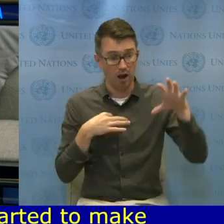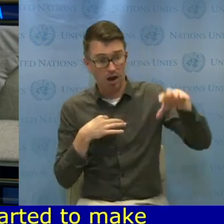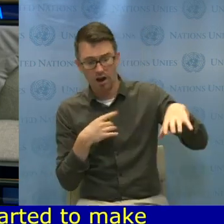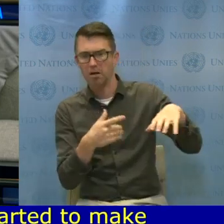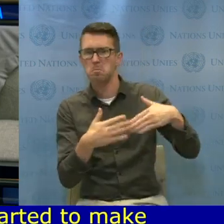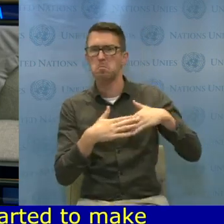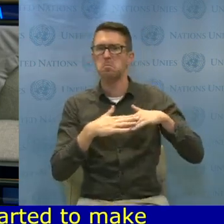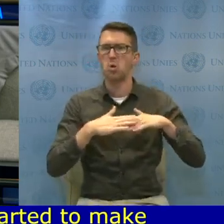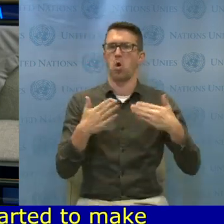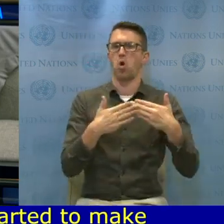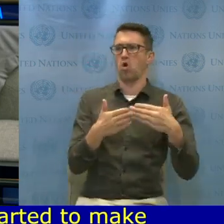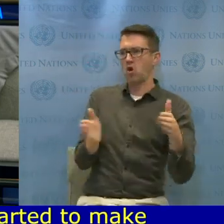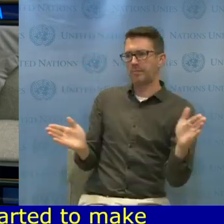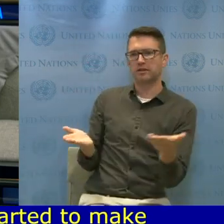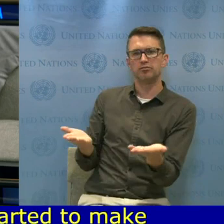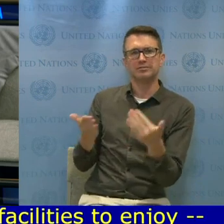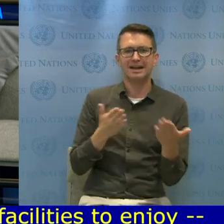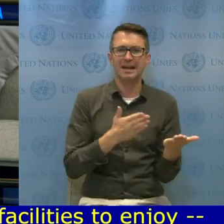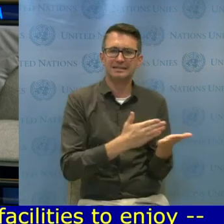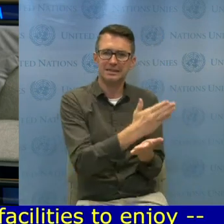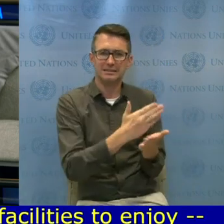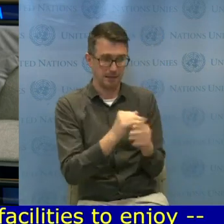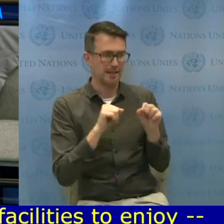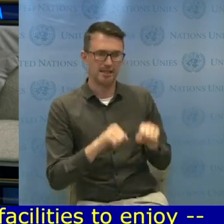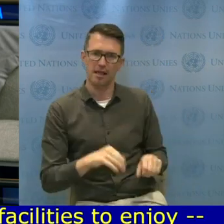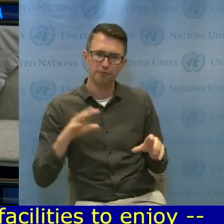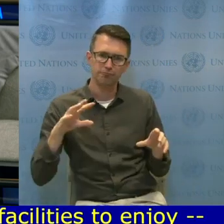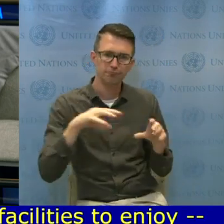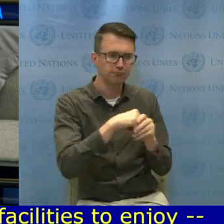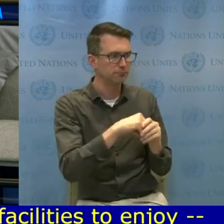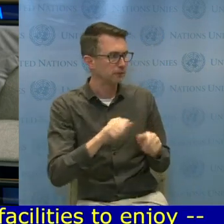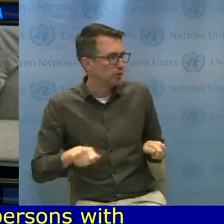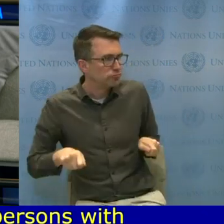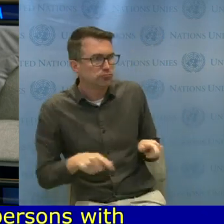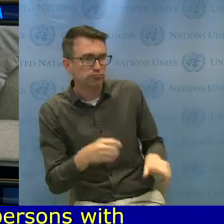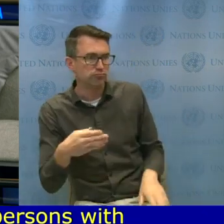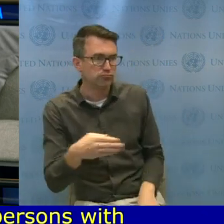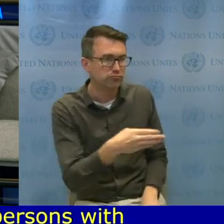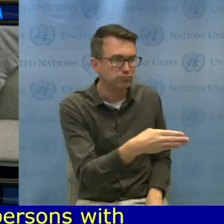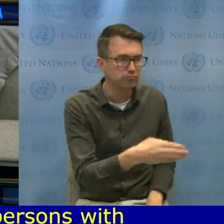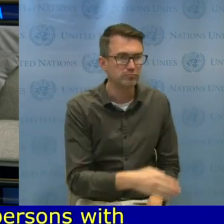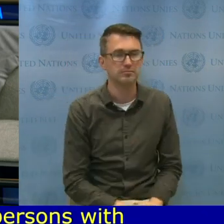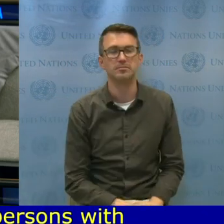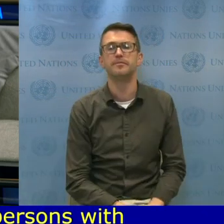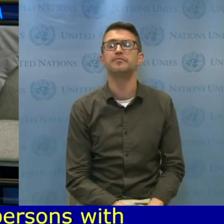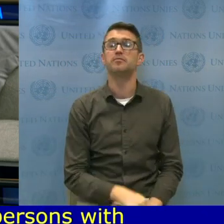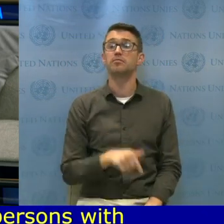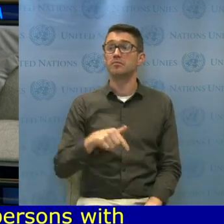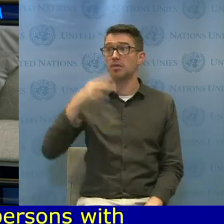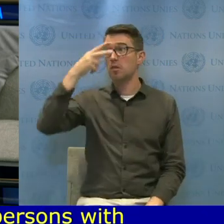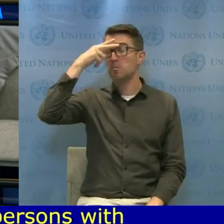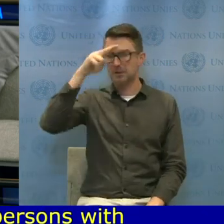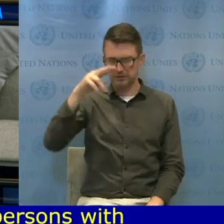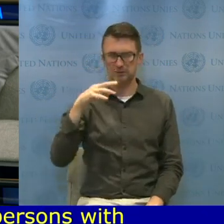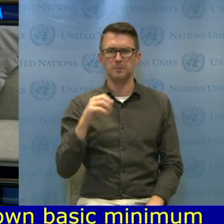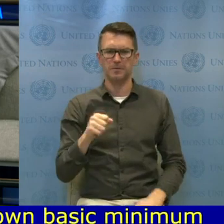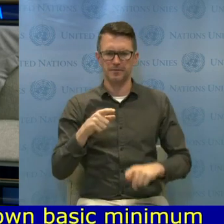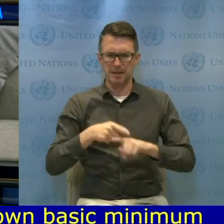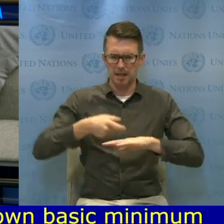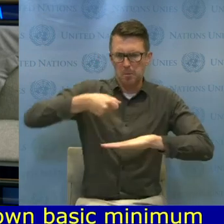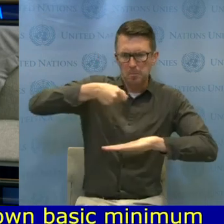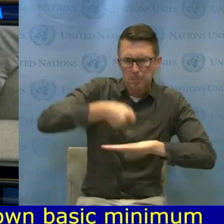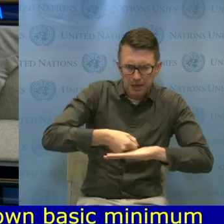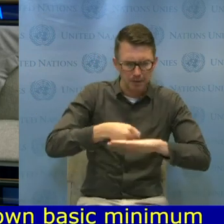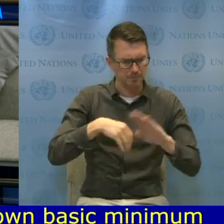down basic minimum standards of care throughout the country. Mexico, therefore, acknowledges the need for there to be both national and